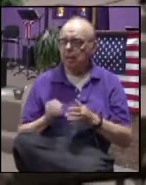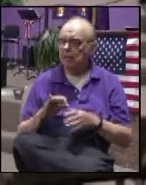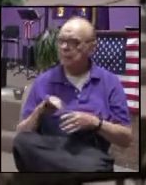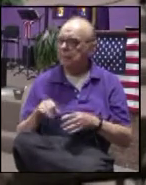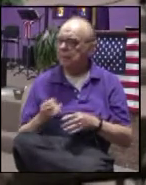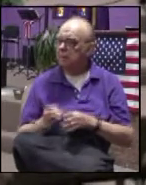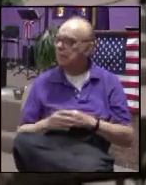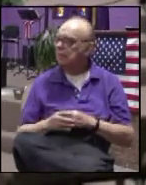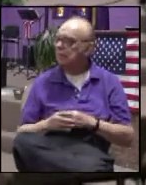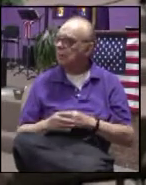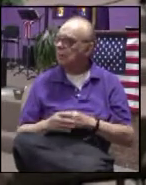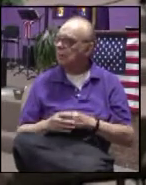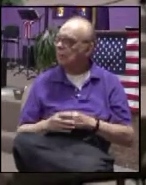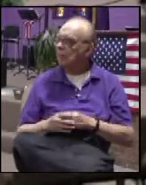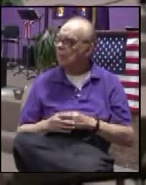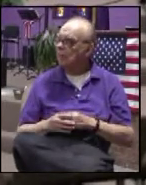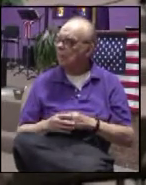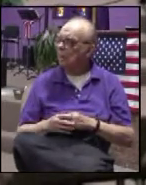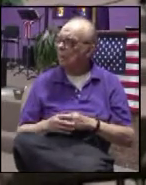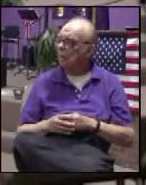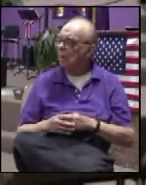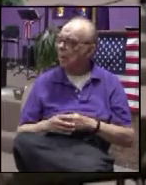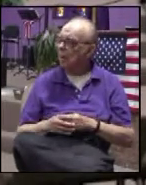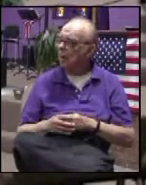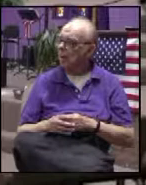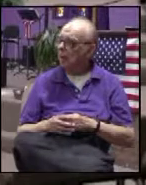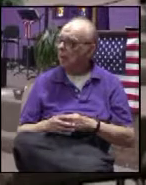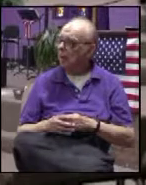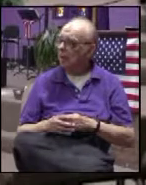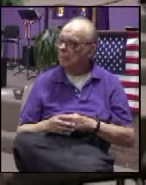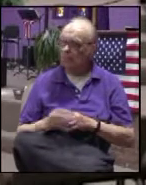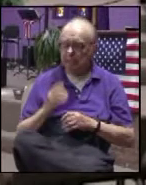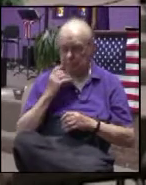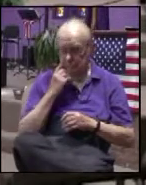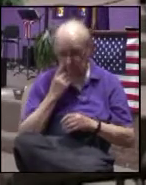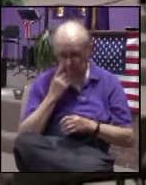invitation, as Diana plays,